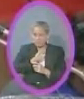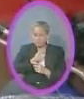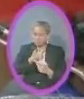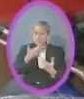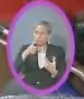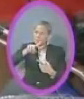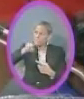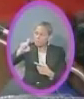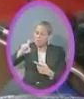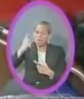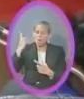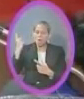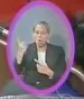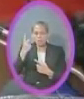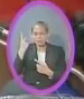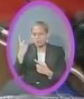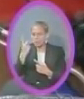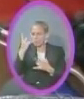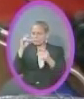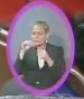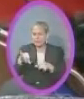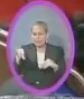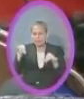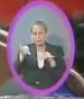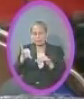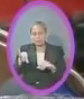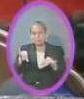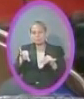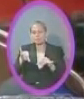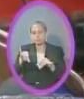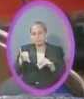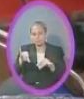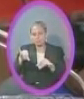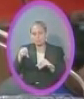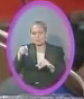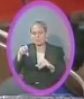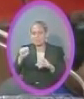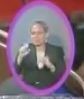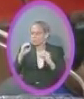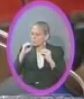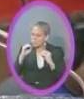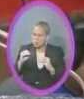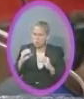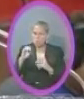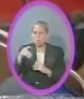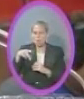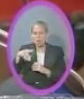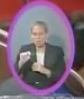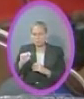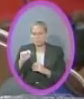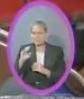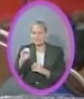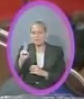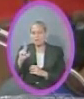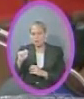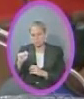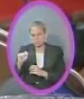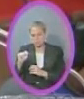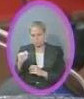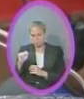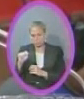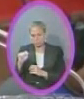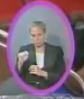the answer has consistently been that there is no opt-out in the state of Florida. Here